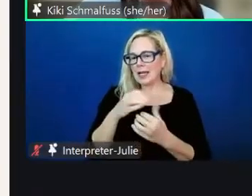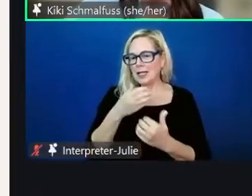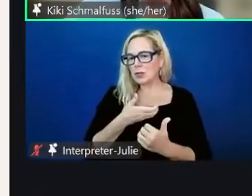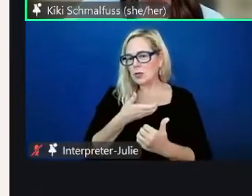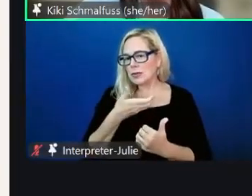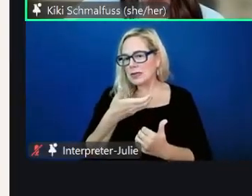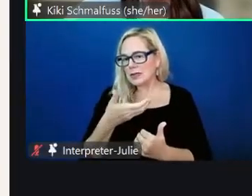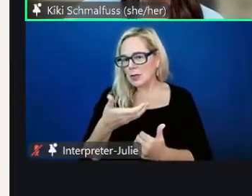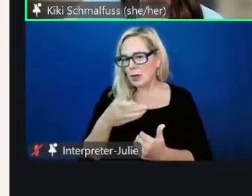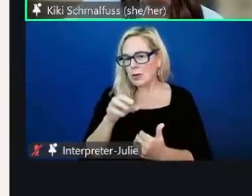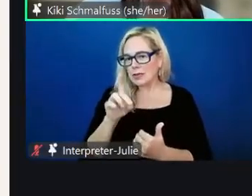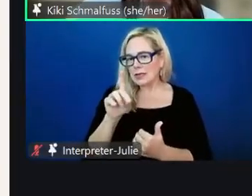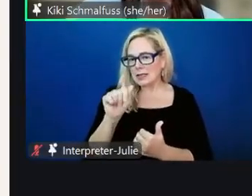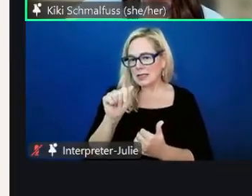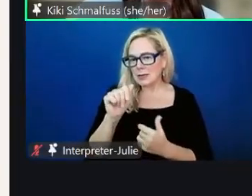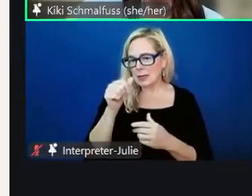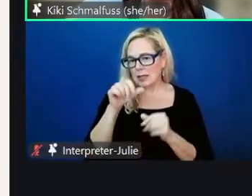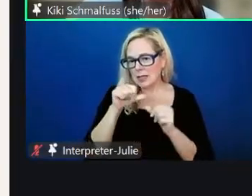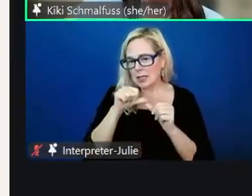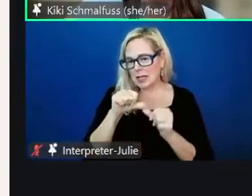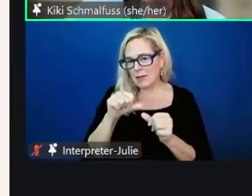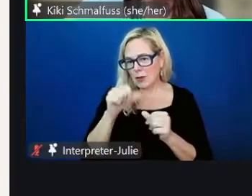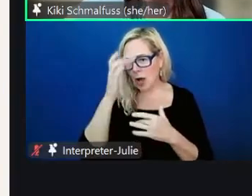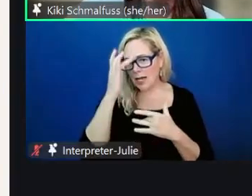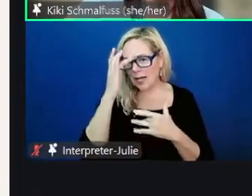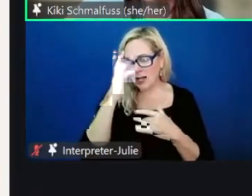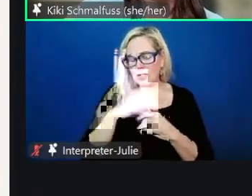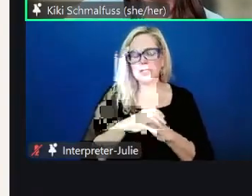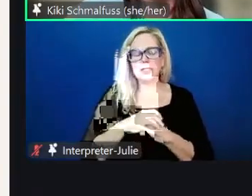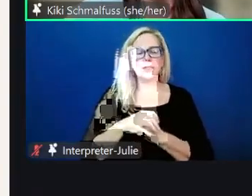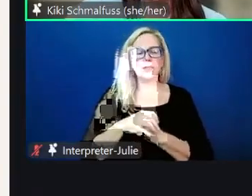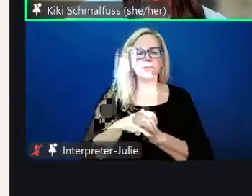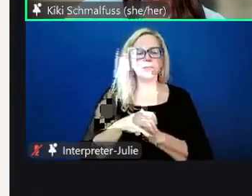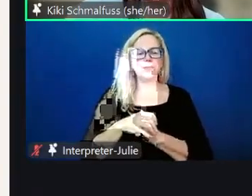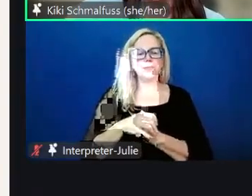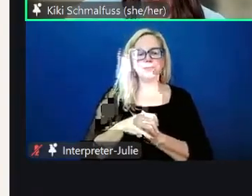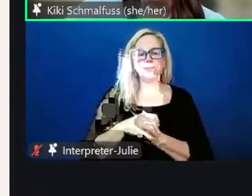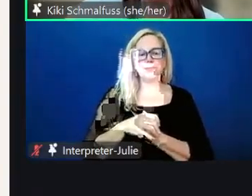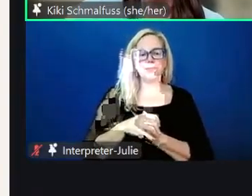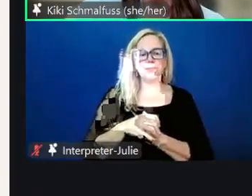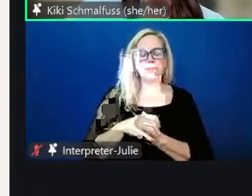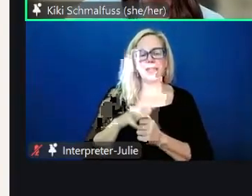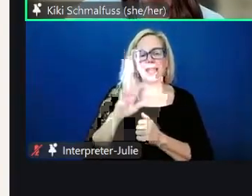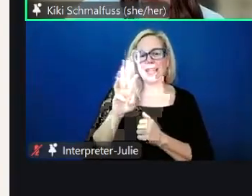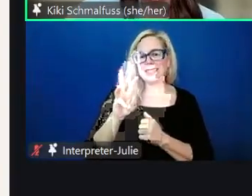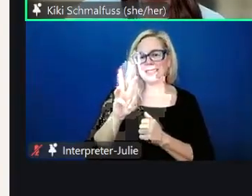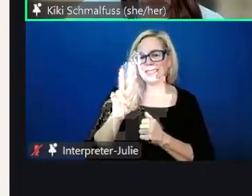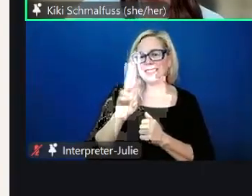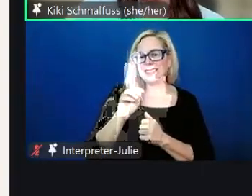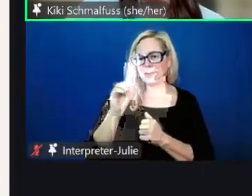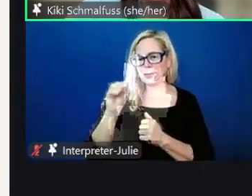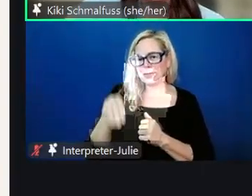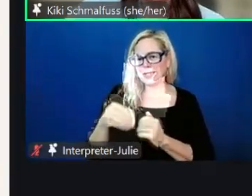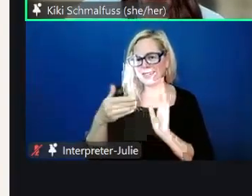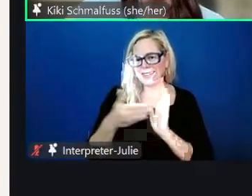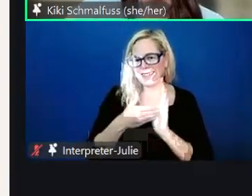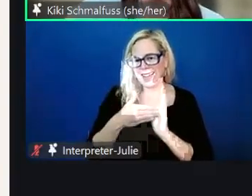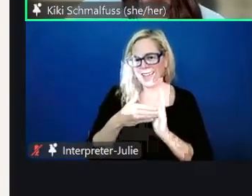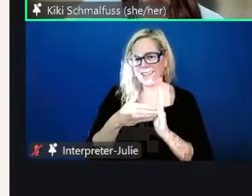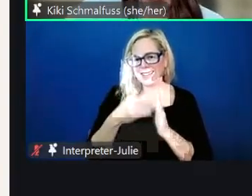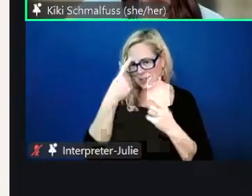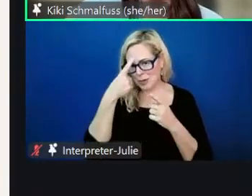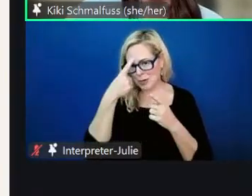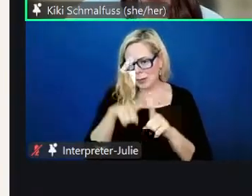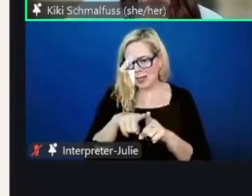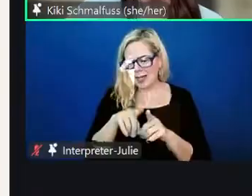2 individuals neither agreed nor disagreed. And finally, 67% of individuals, again, strongly agreed or agreed that